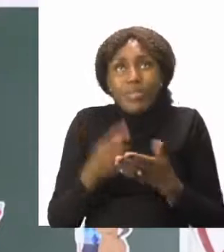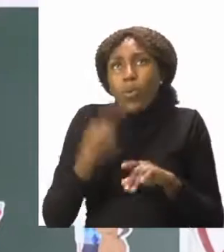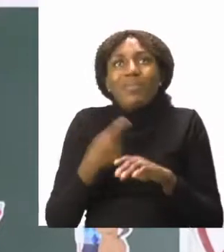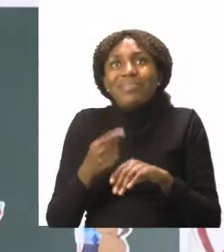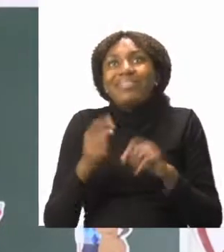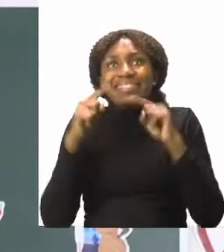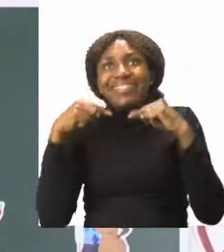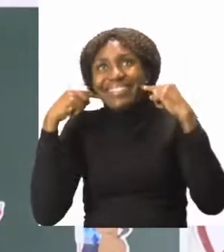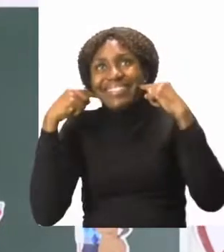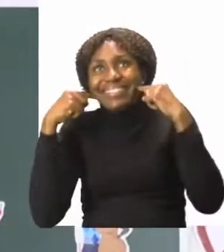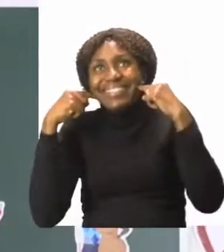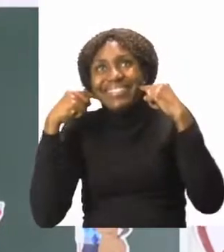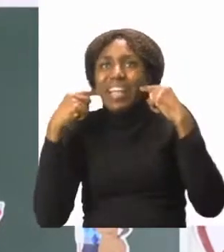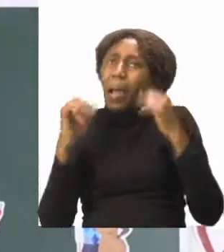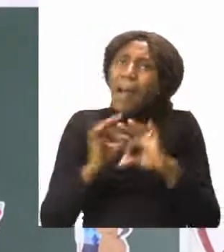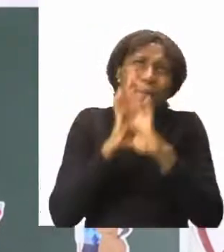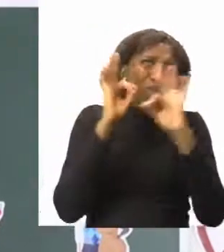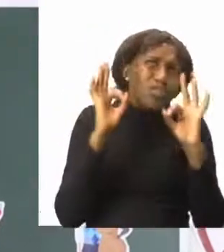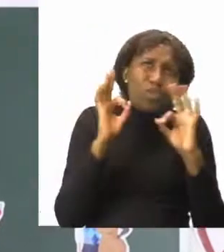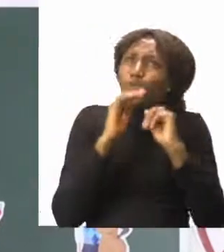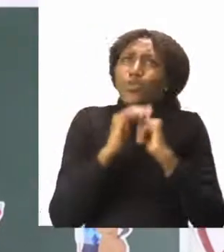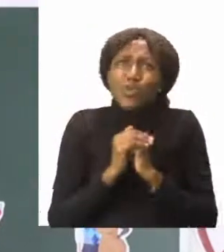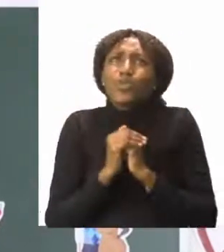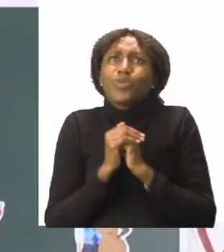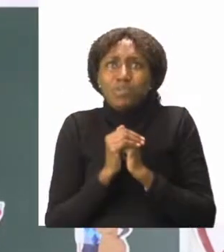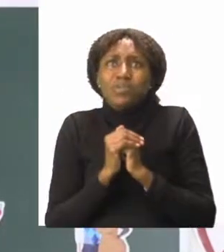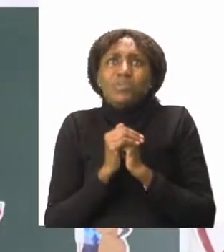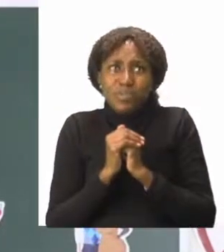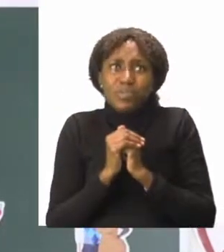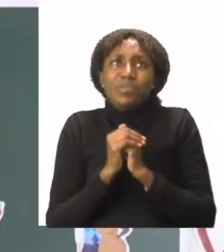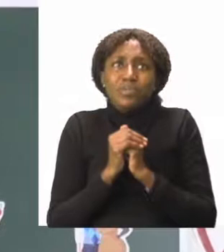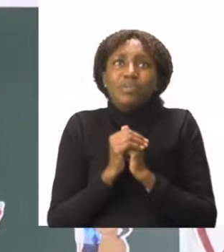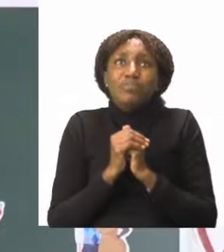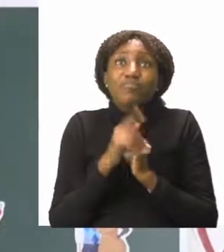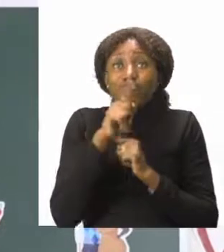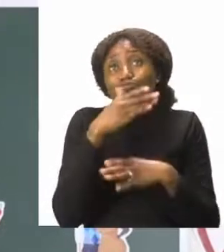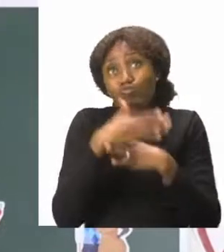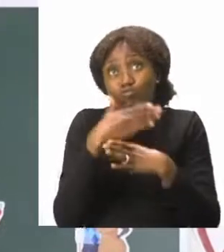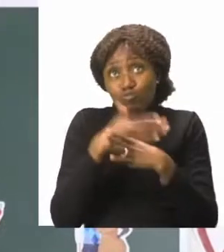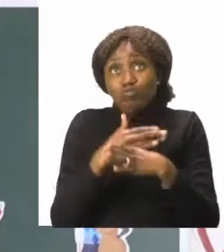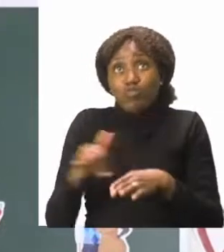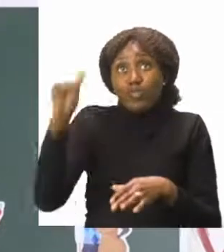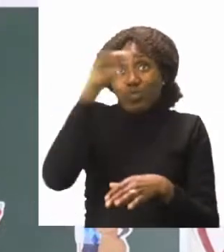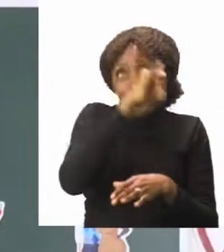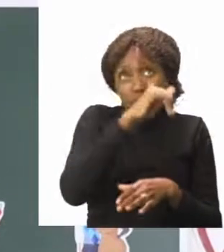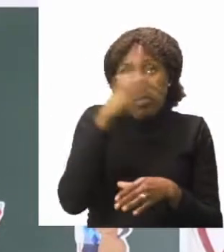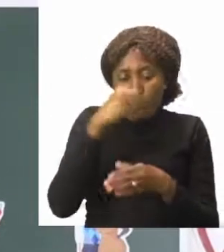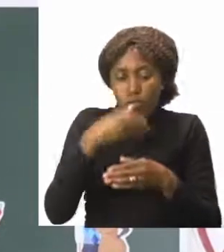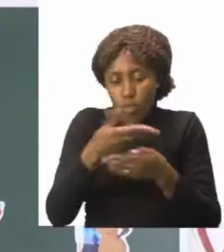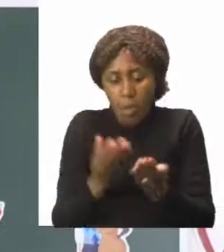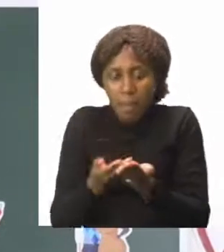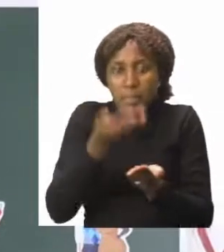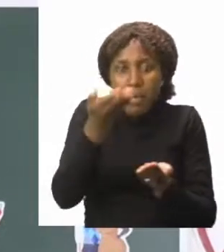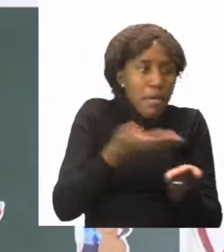very handsome or beautiful. Those people are called air hostesses. Now, they're the people who also work with